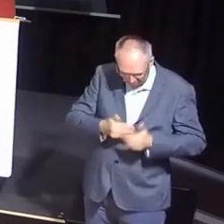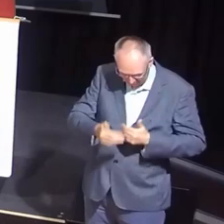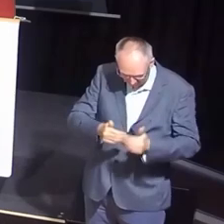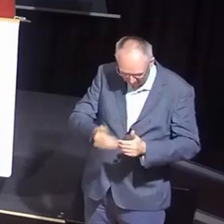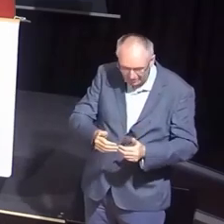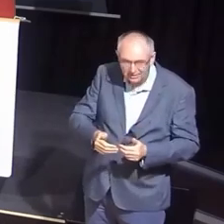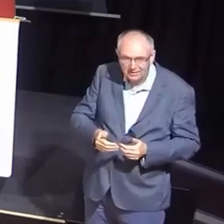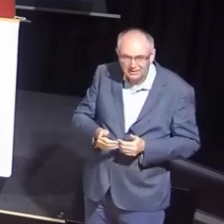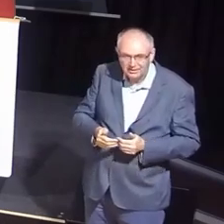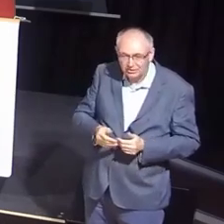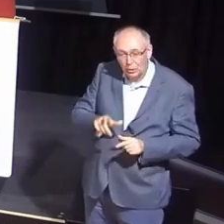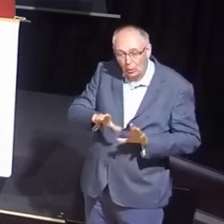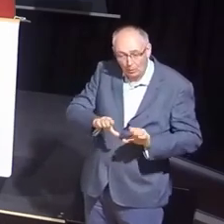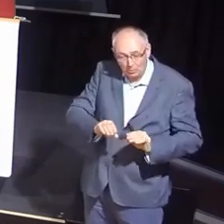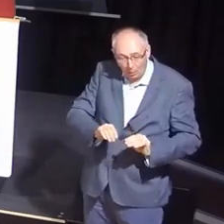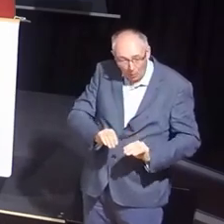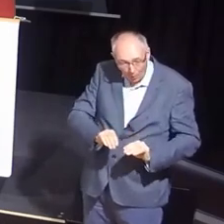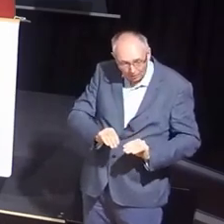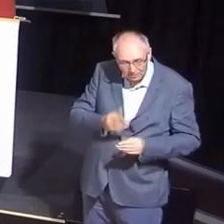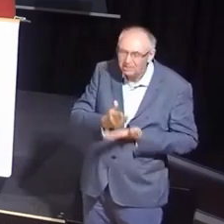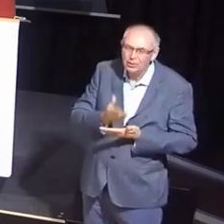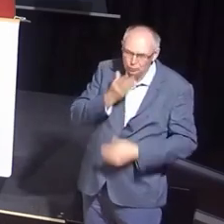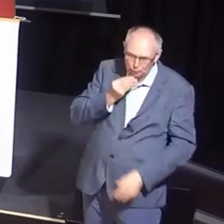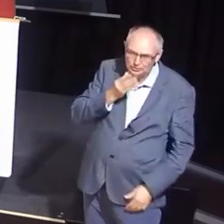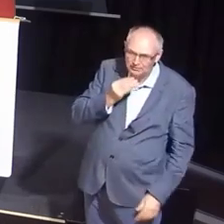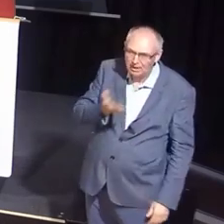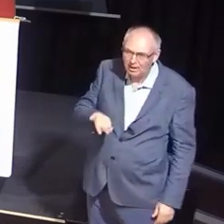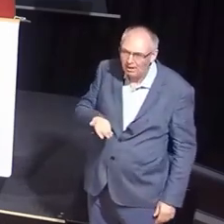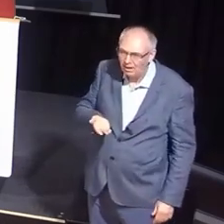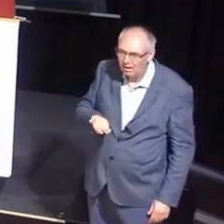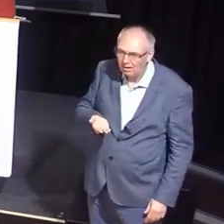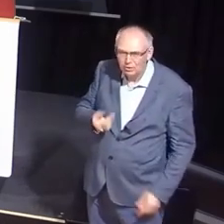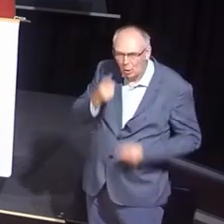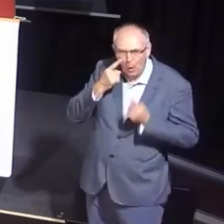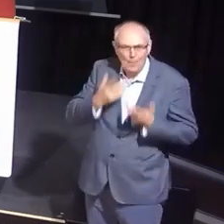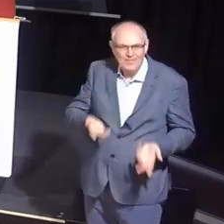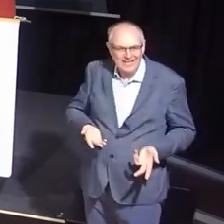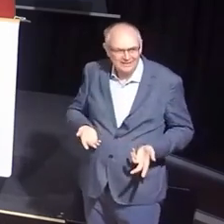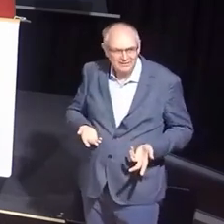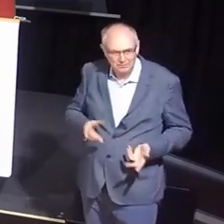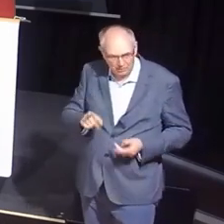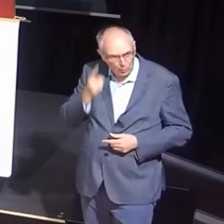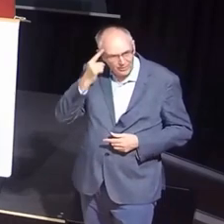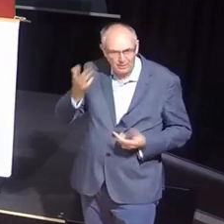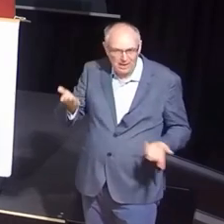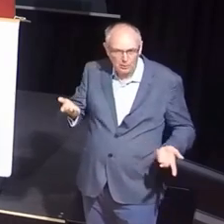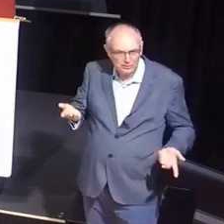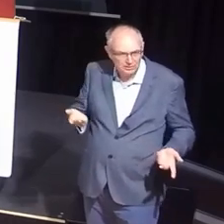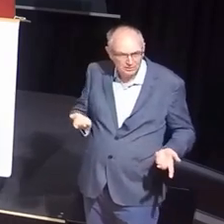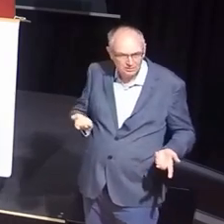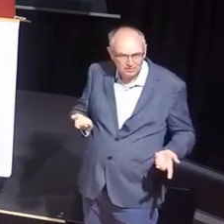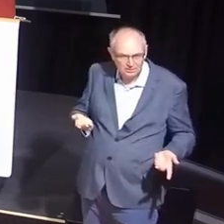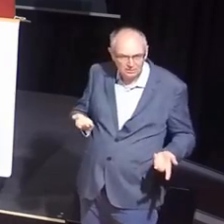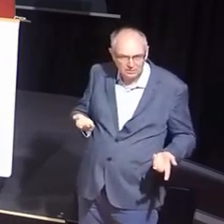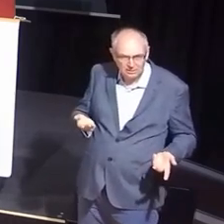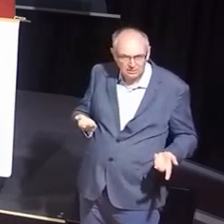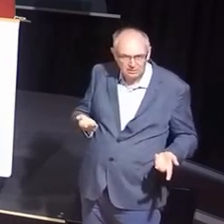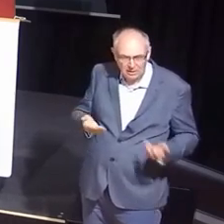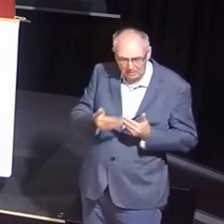with time can be really useful. They're not necessarily obvious, but once you think about things in terms of what is adding